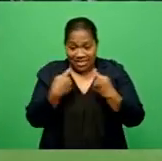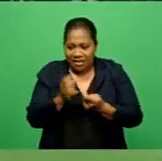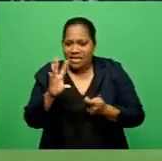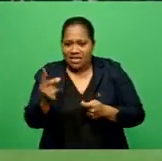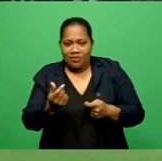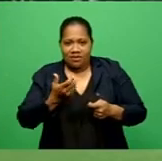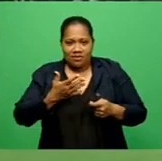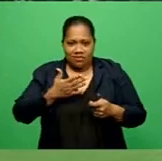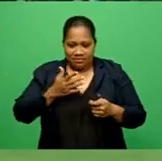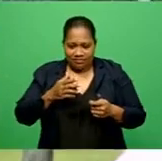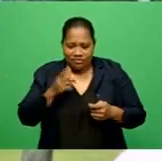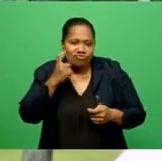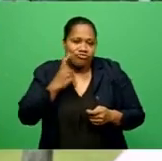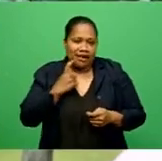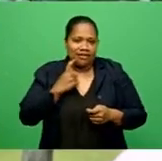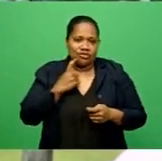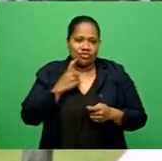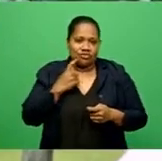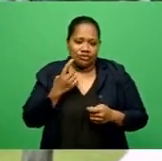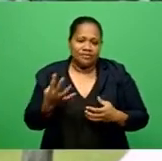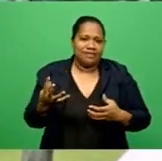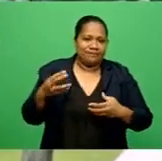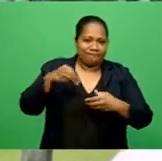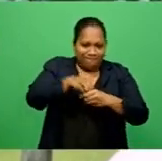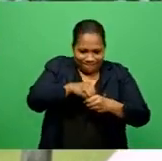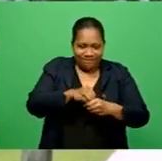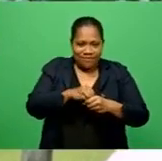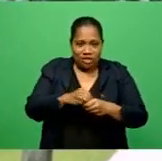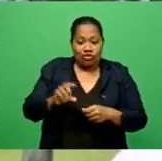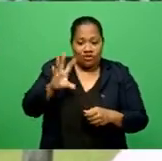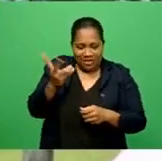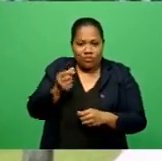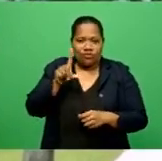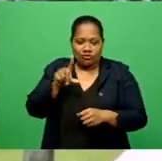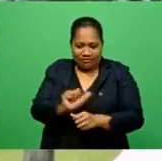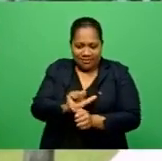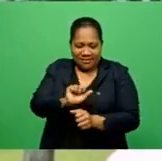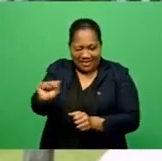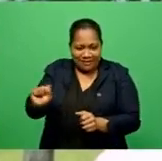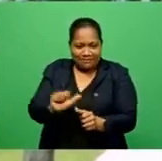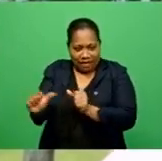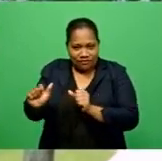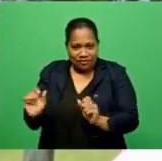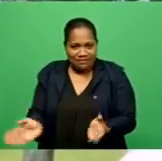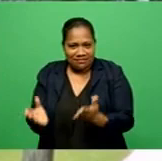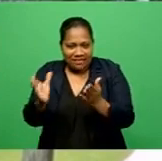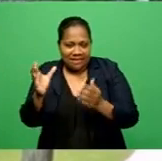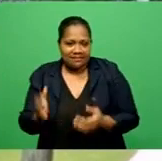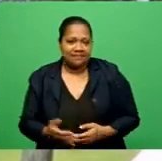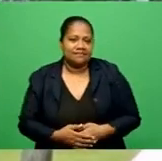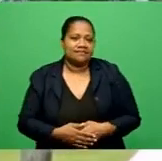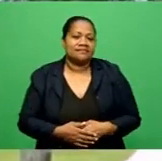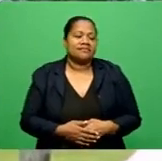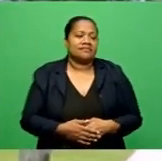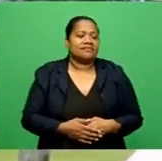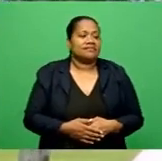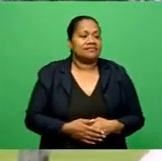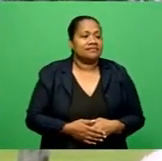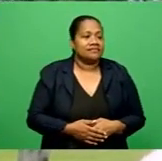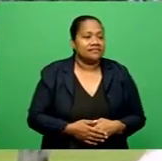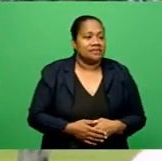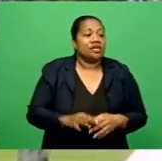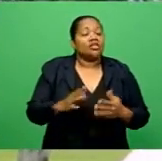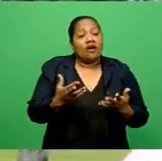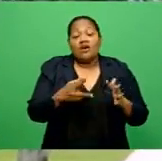veteran or a new player. And leading up to when they will be selected in the different associations for the